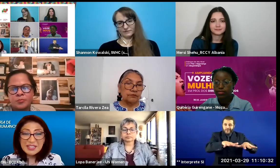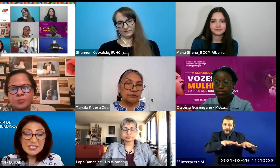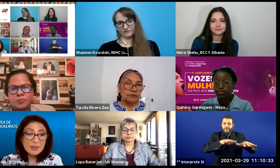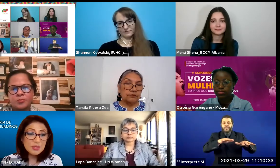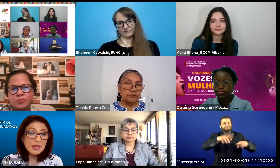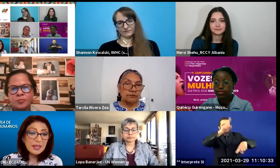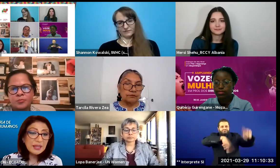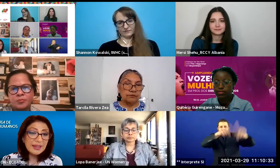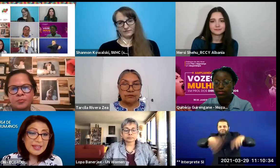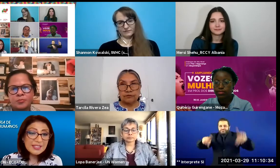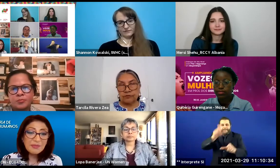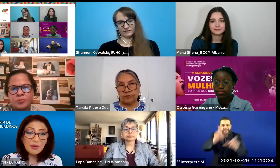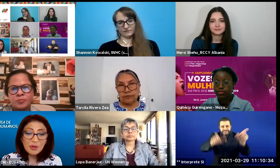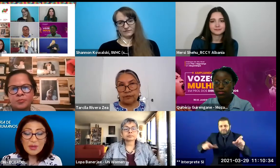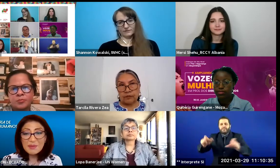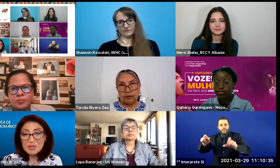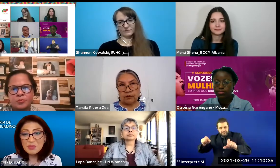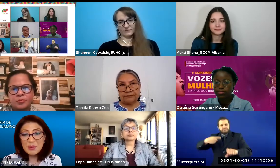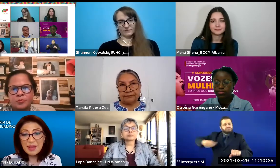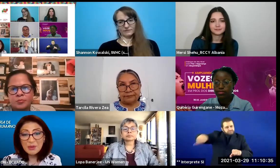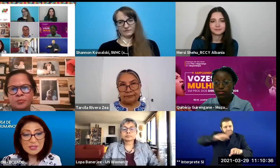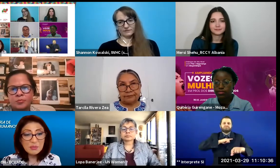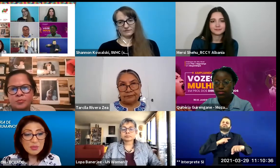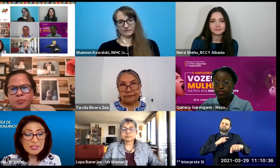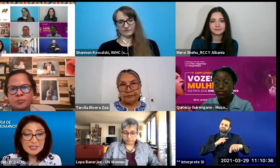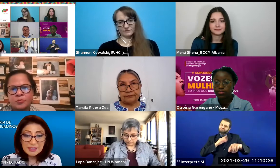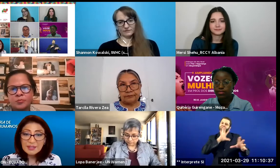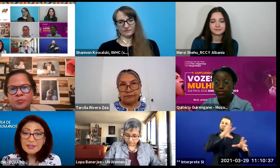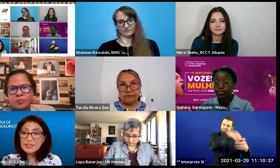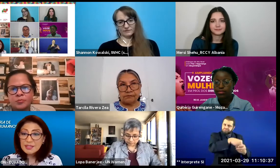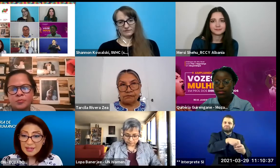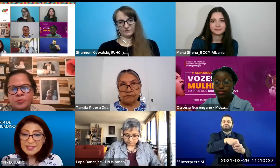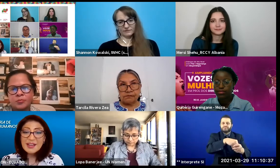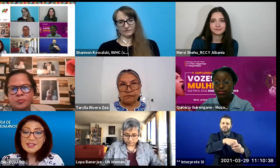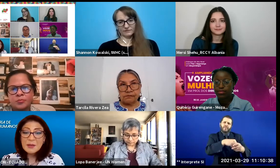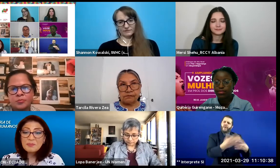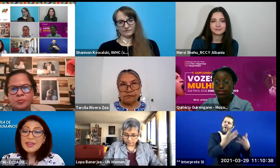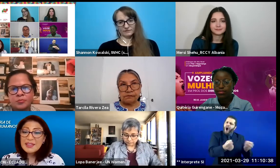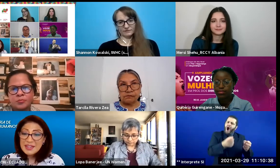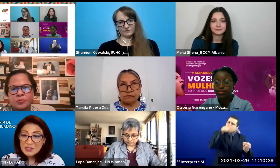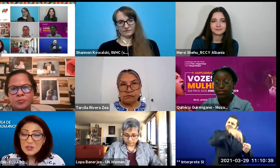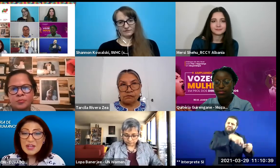nos pertenecemos y que en este foro hemos probado que somos distintas, diversas,